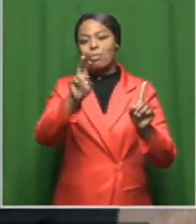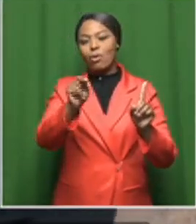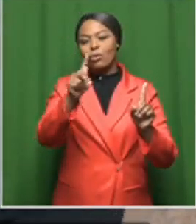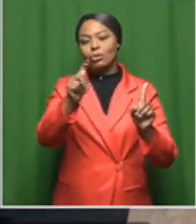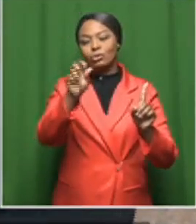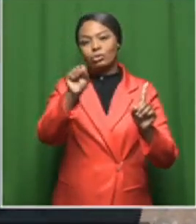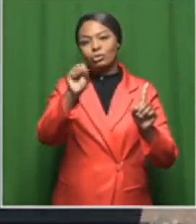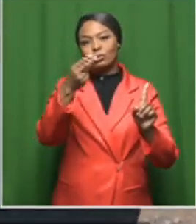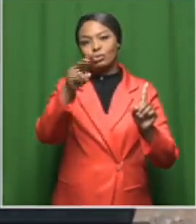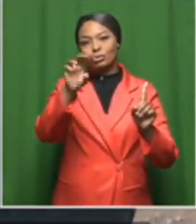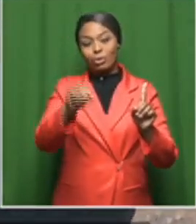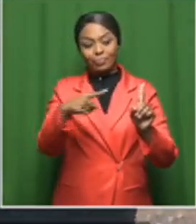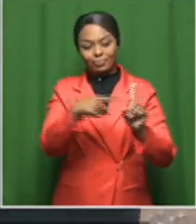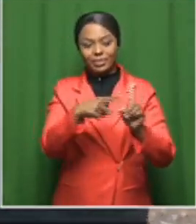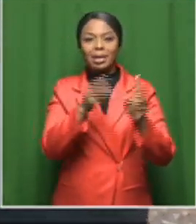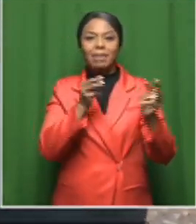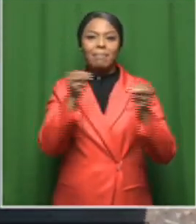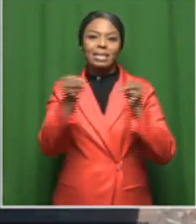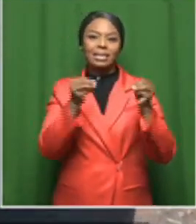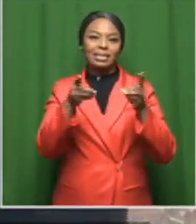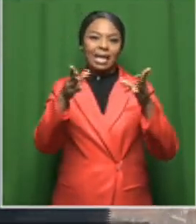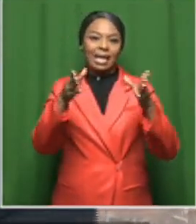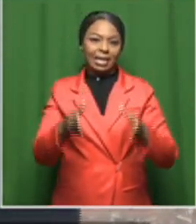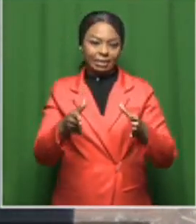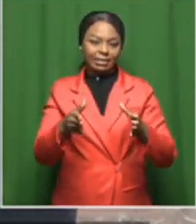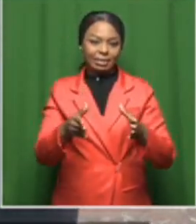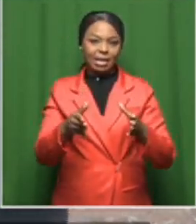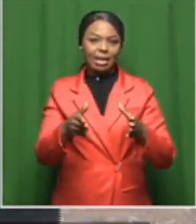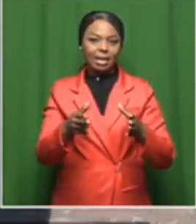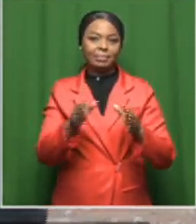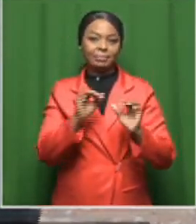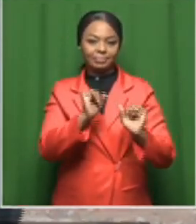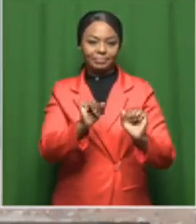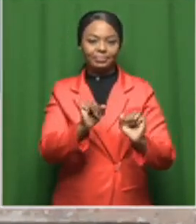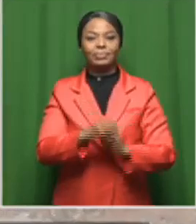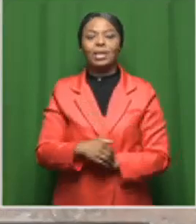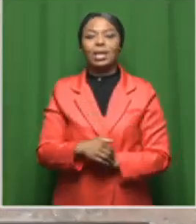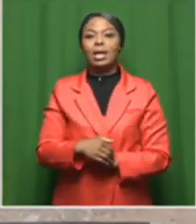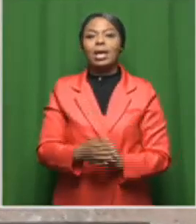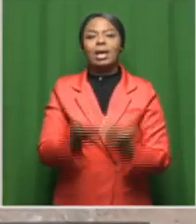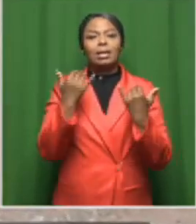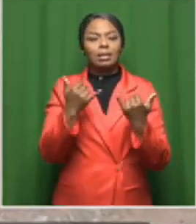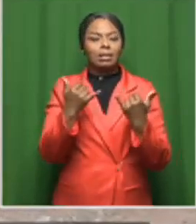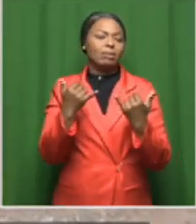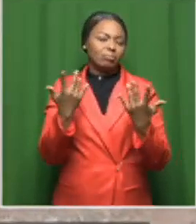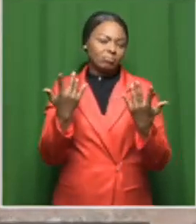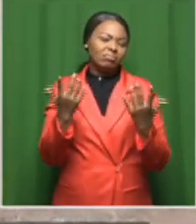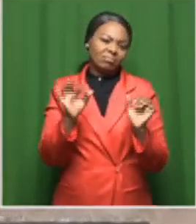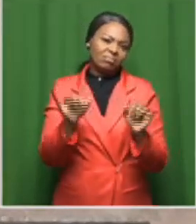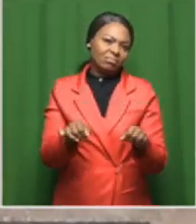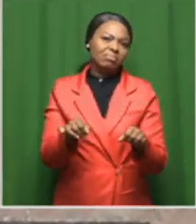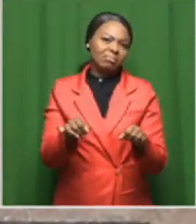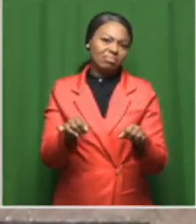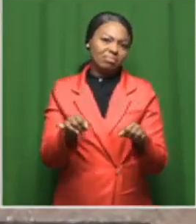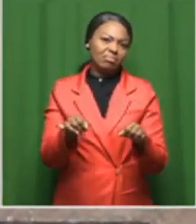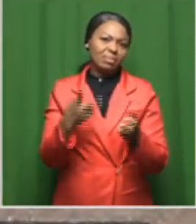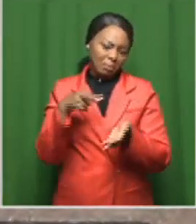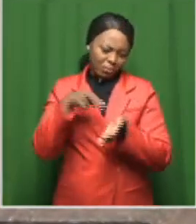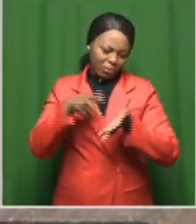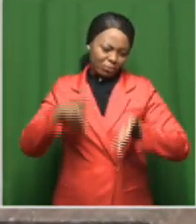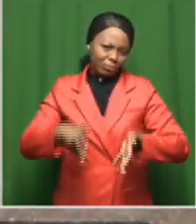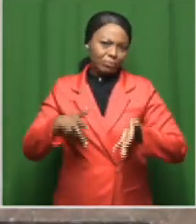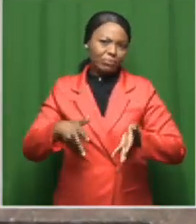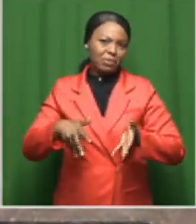managing director of SARO, is with us here today. And I mean, I'm in awe of where we're standing